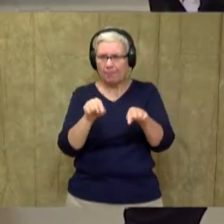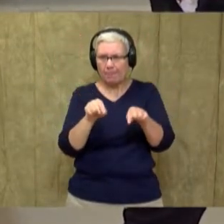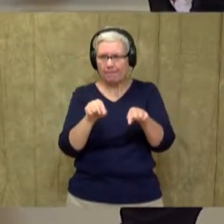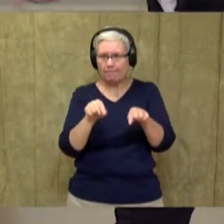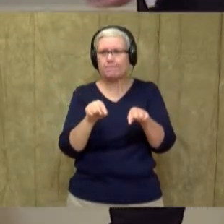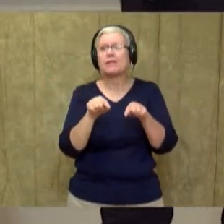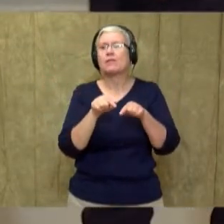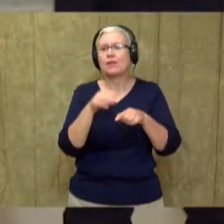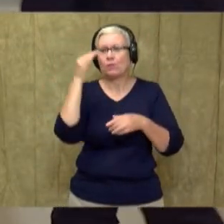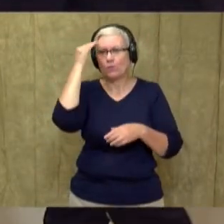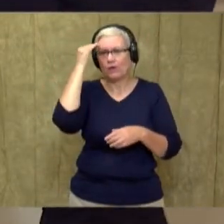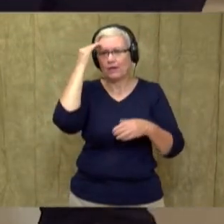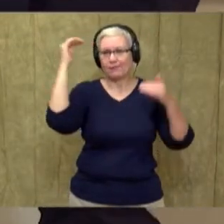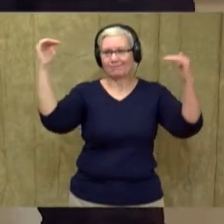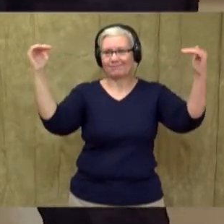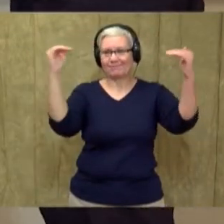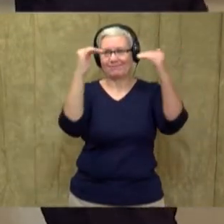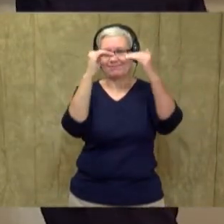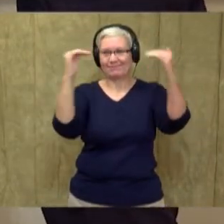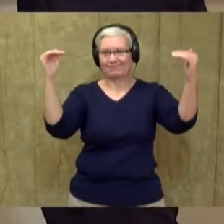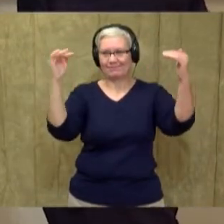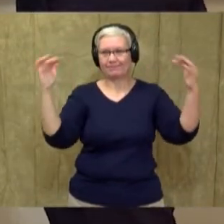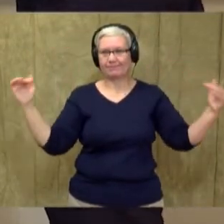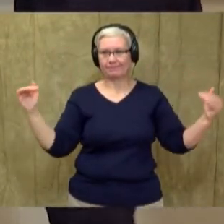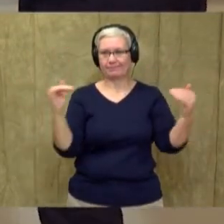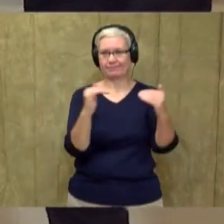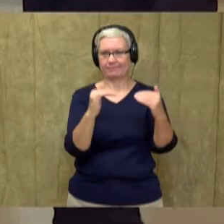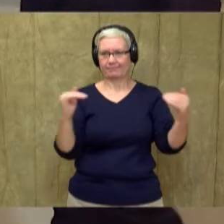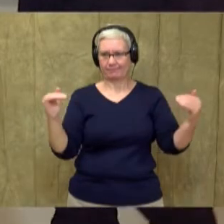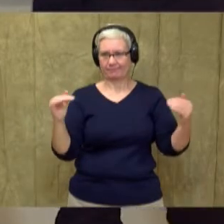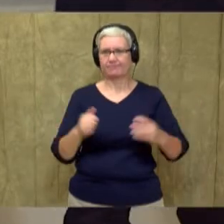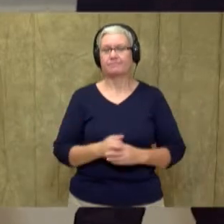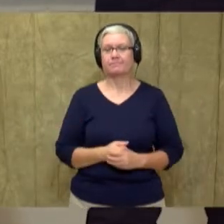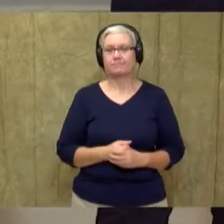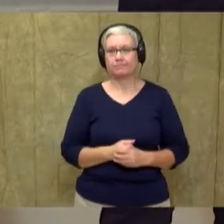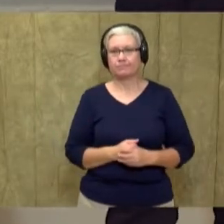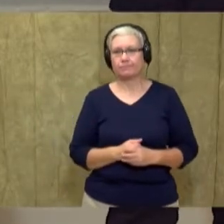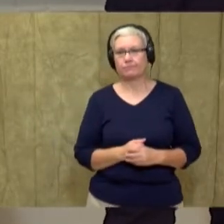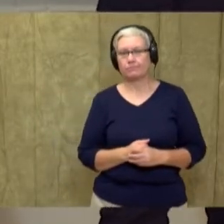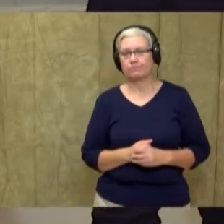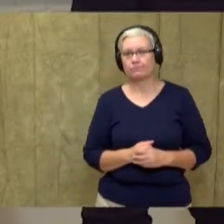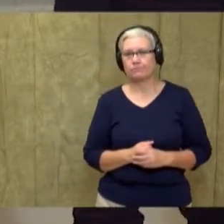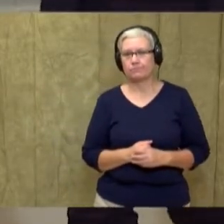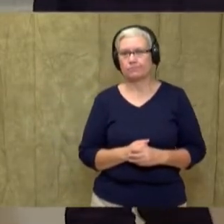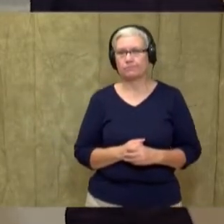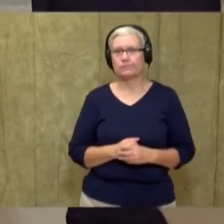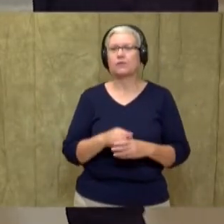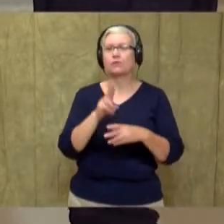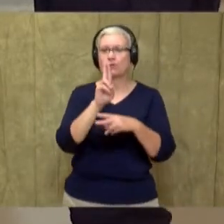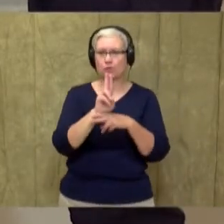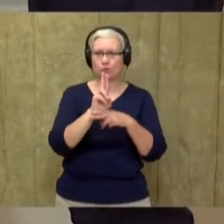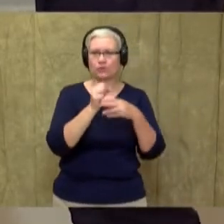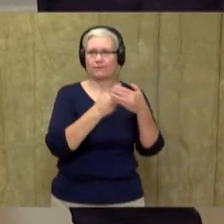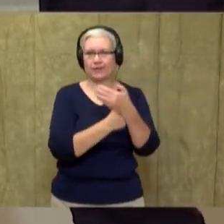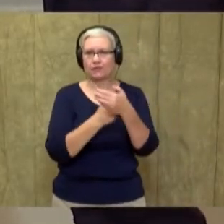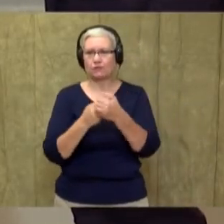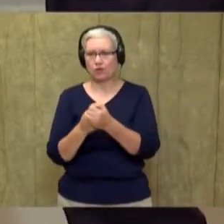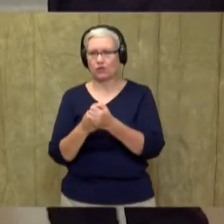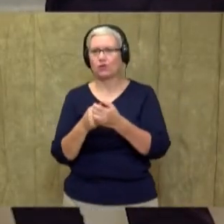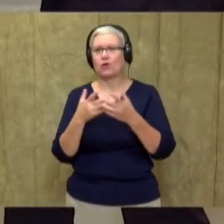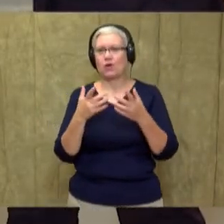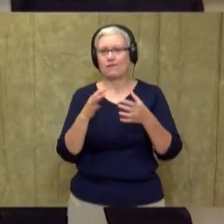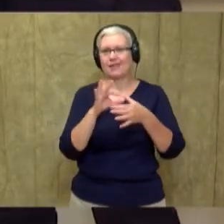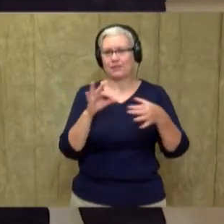well as that bottom missing cell in our table. So we want to make use of the structure of our